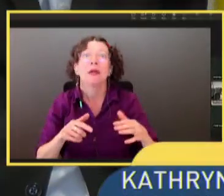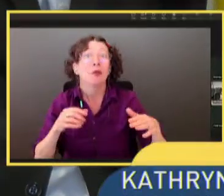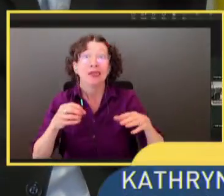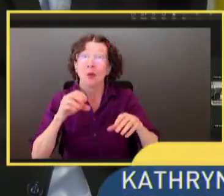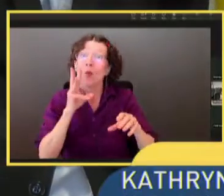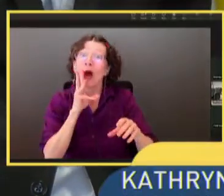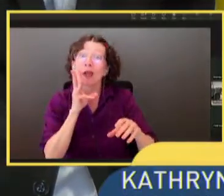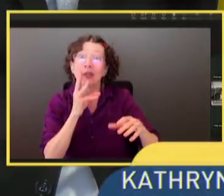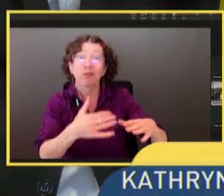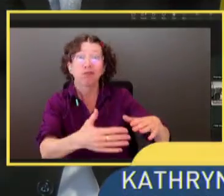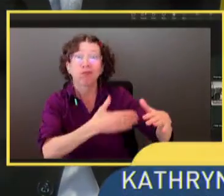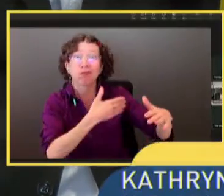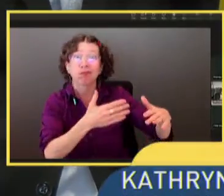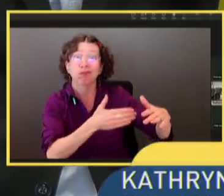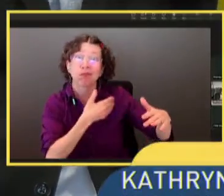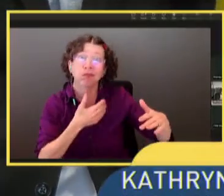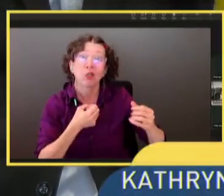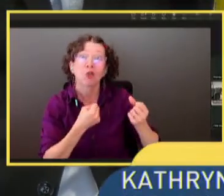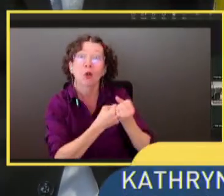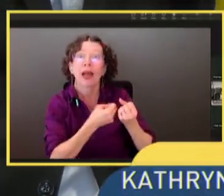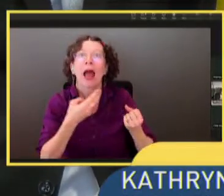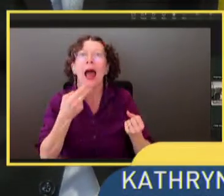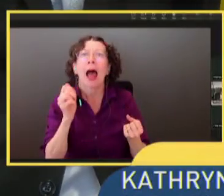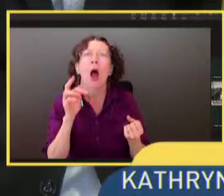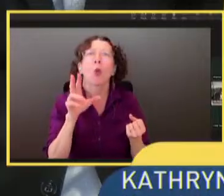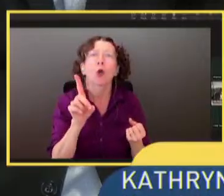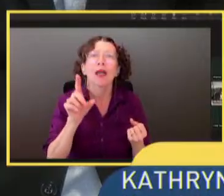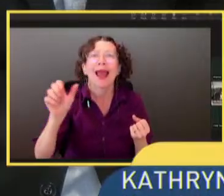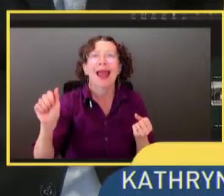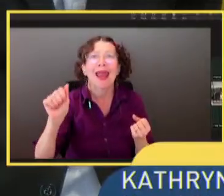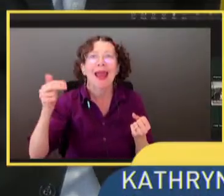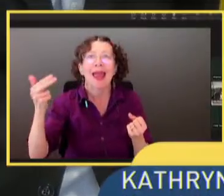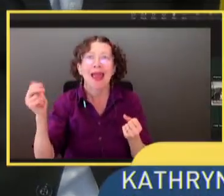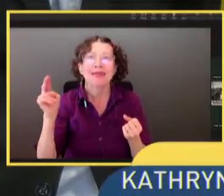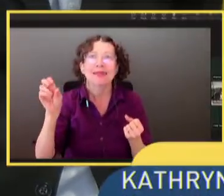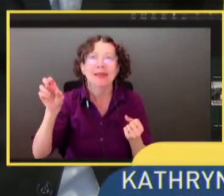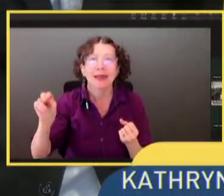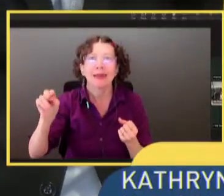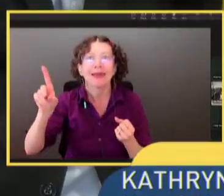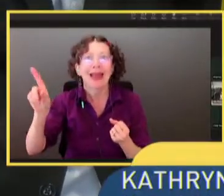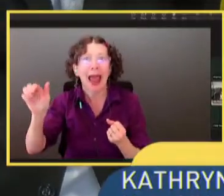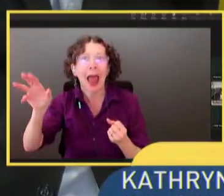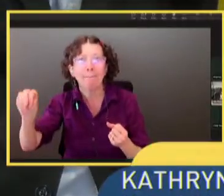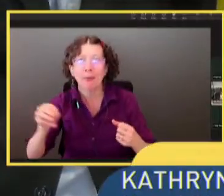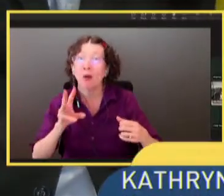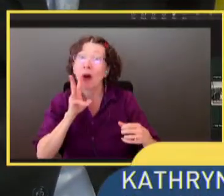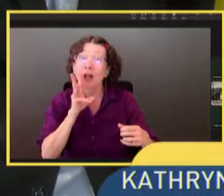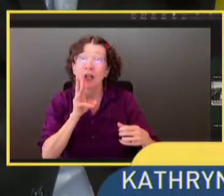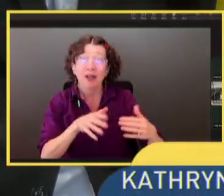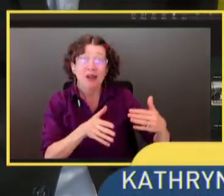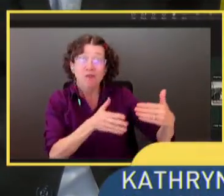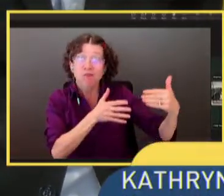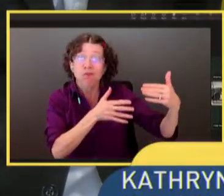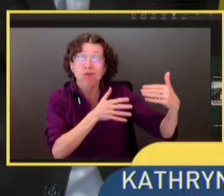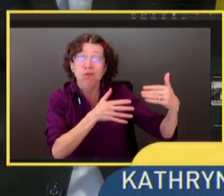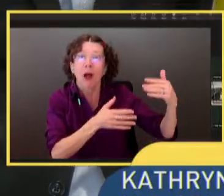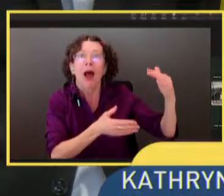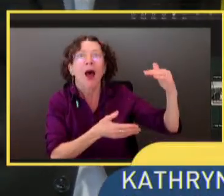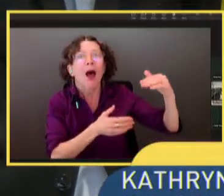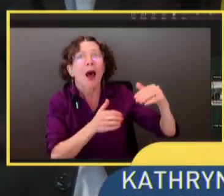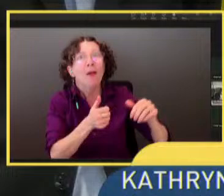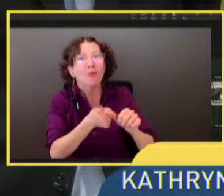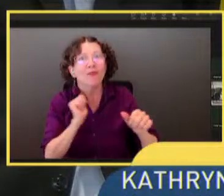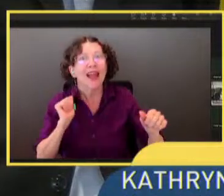provide flood risk reduction in the valleys downstream. We were successful in those efforts during this flood